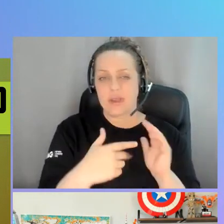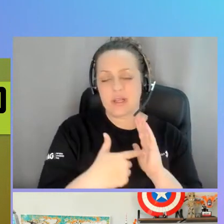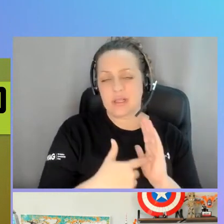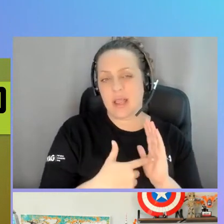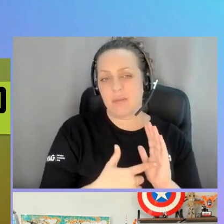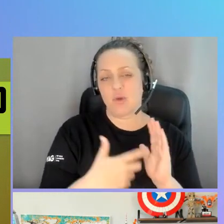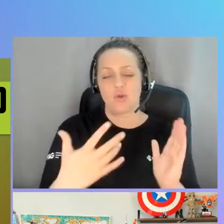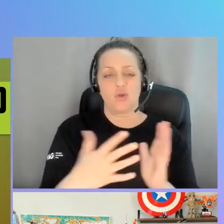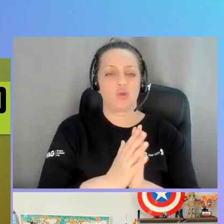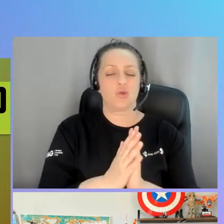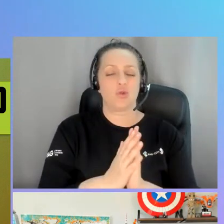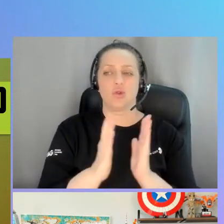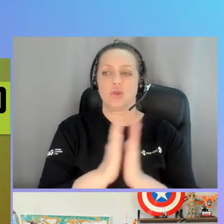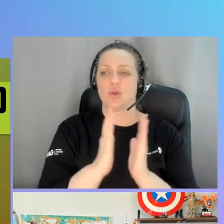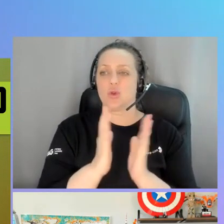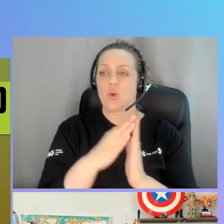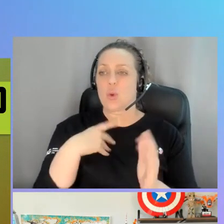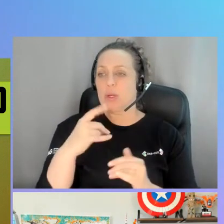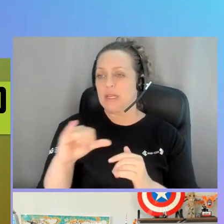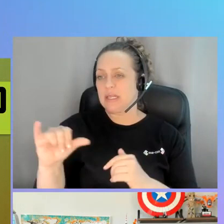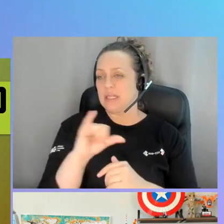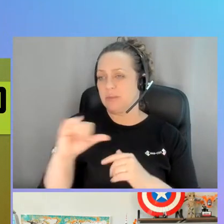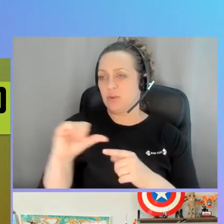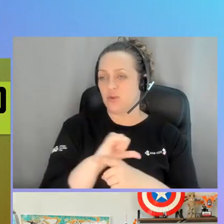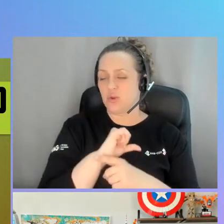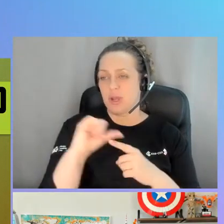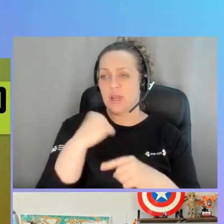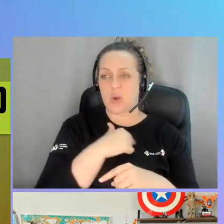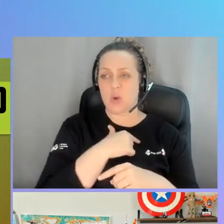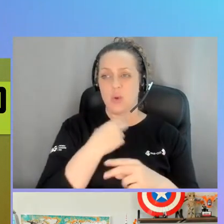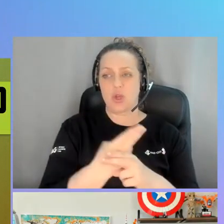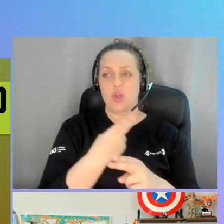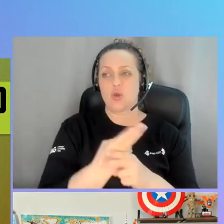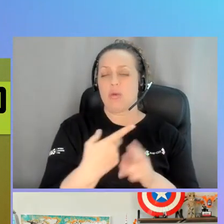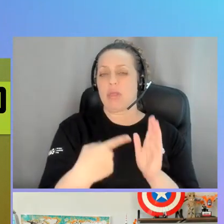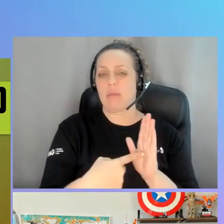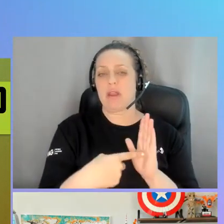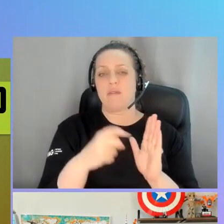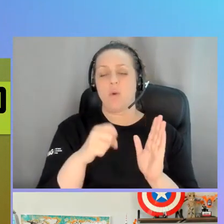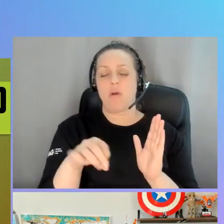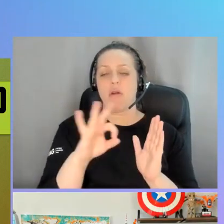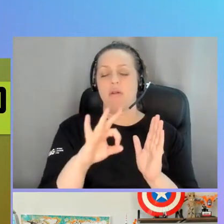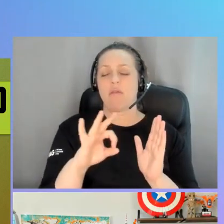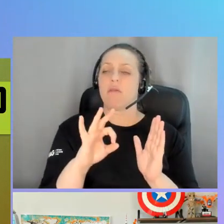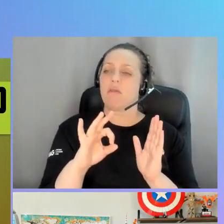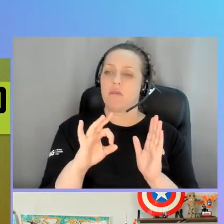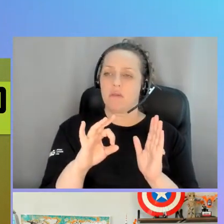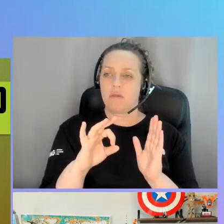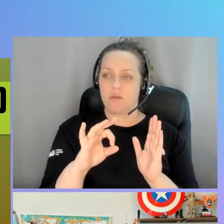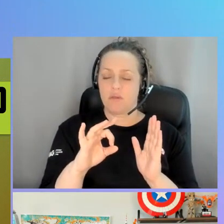examples. We did a similar training and we used the metaphor of,